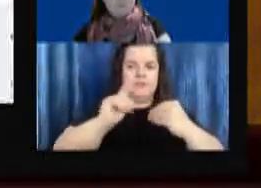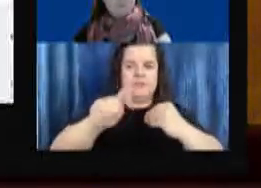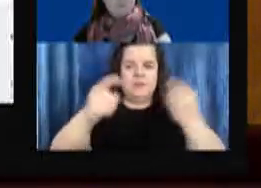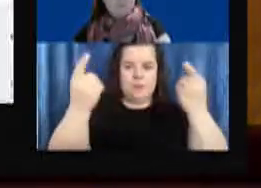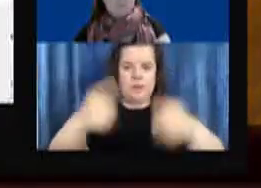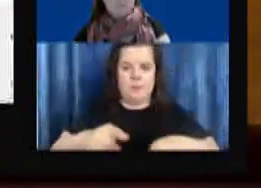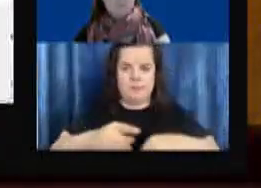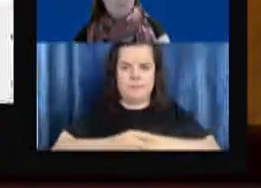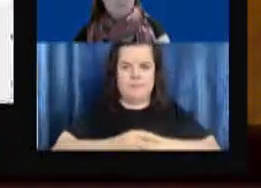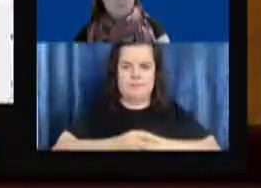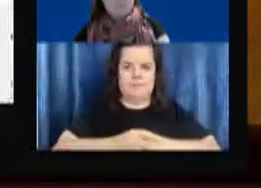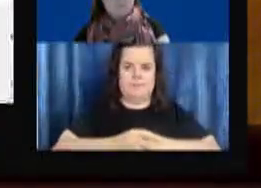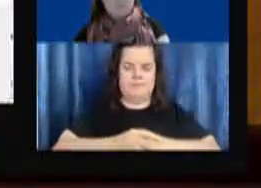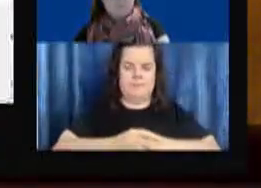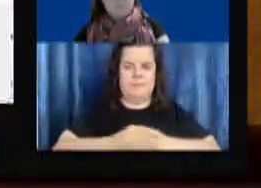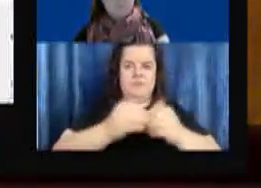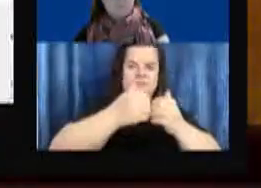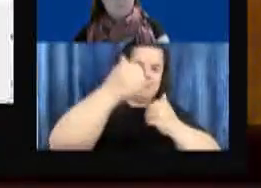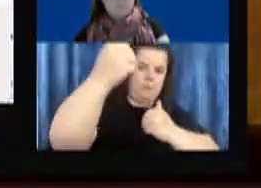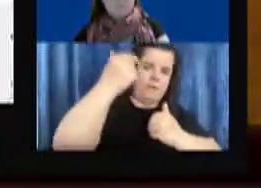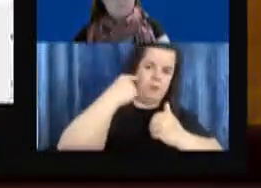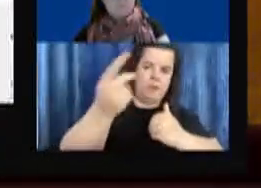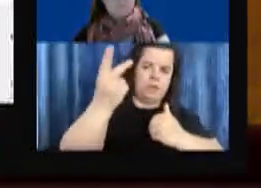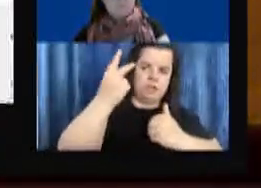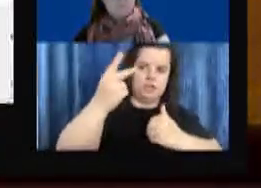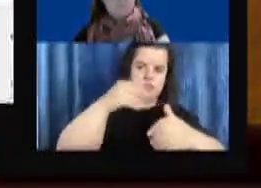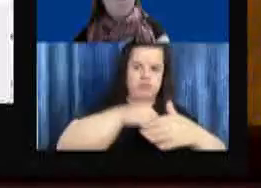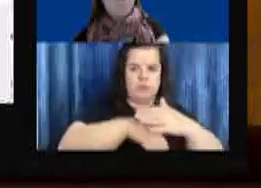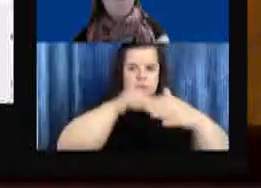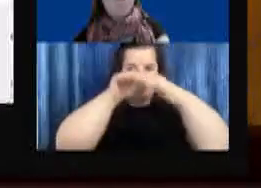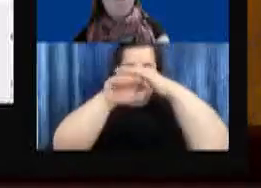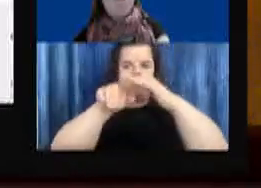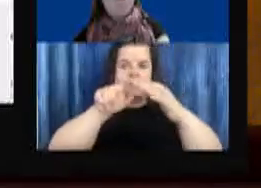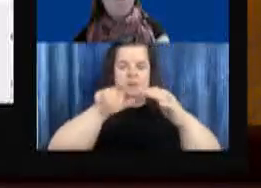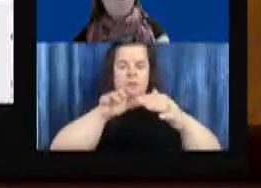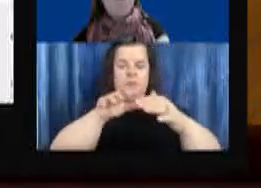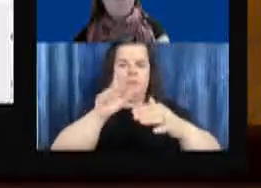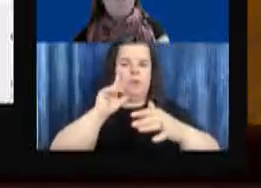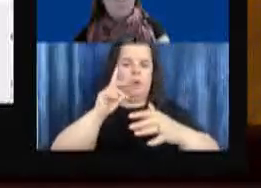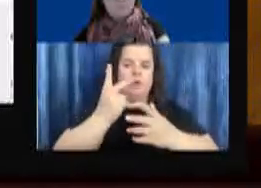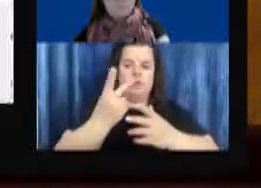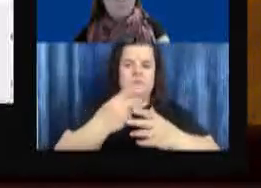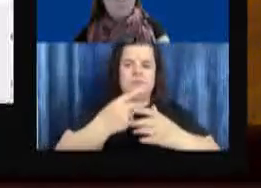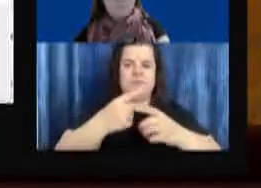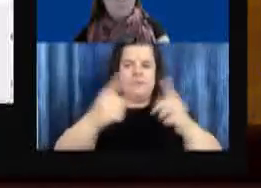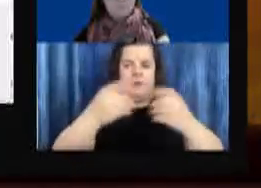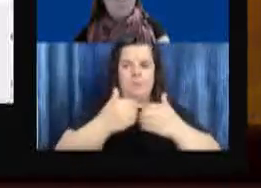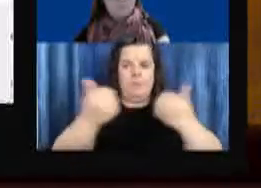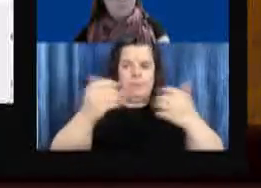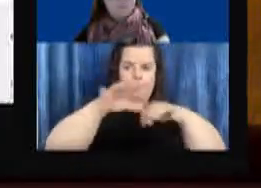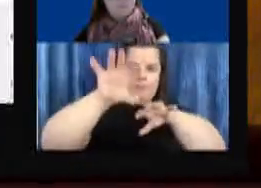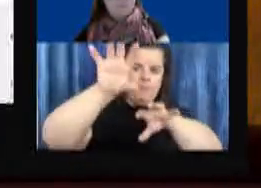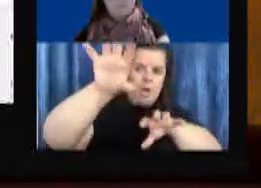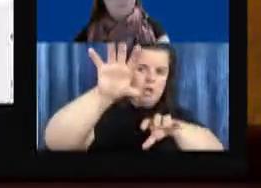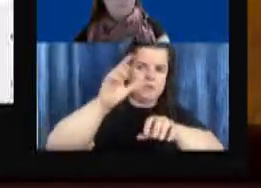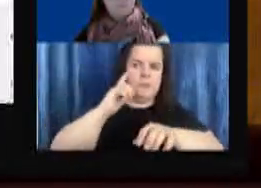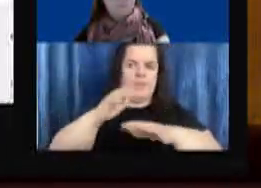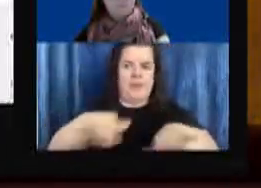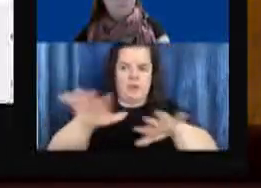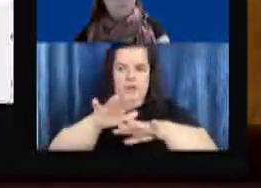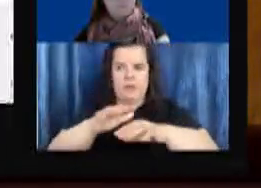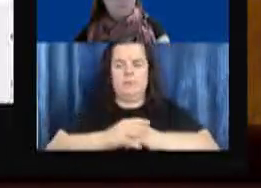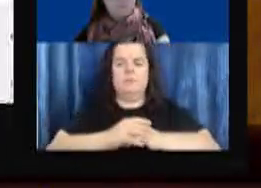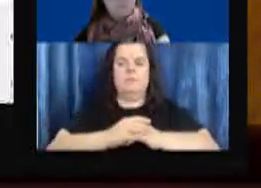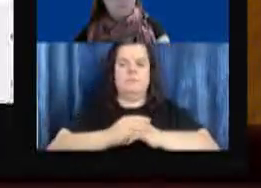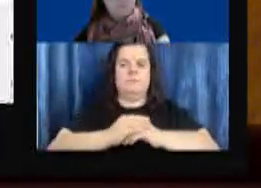so the separation of the two access routes are needed to access two different parts of the site, as well as